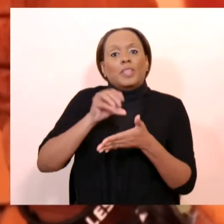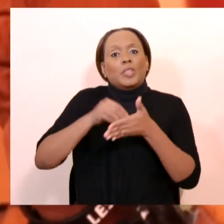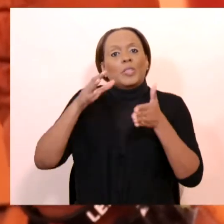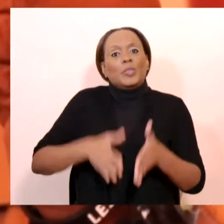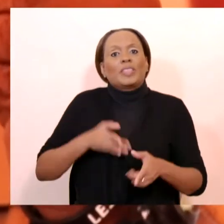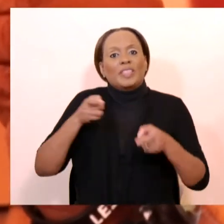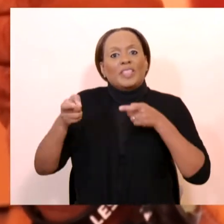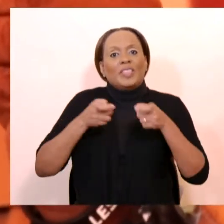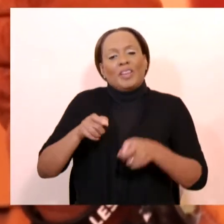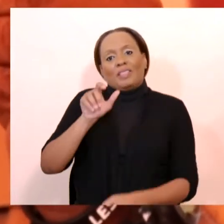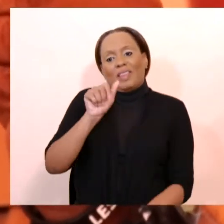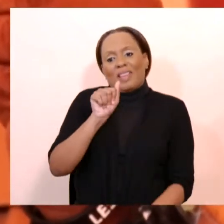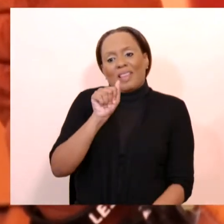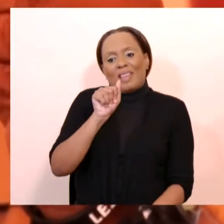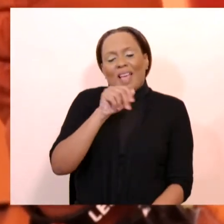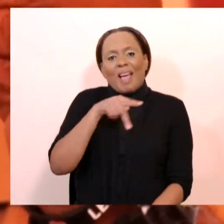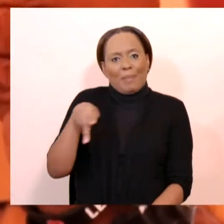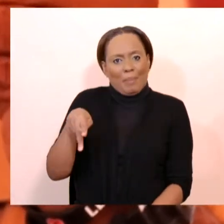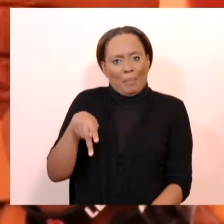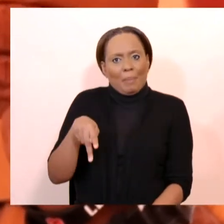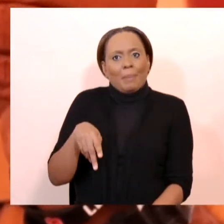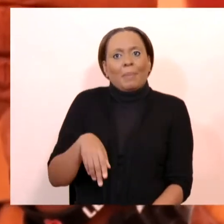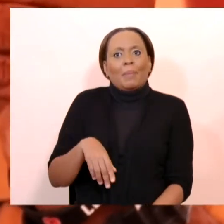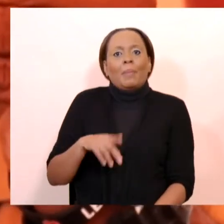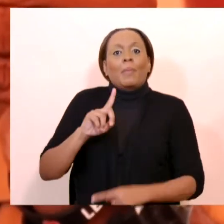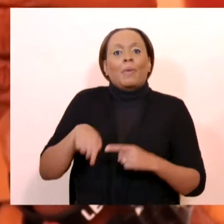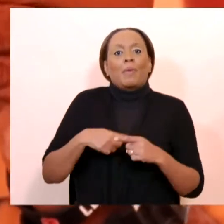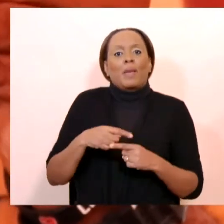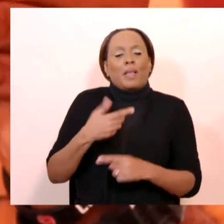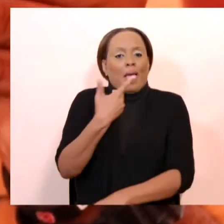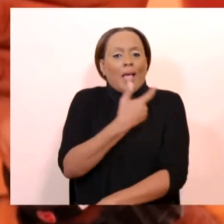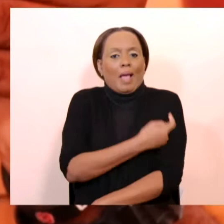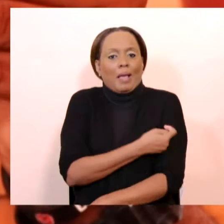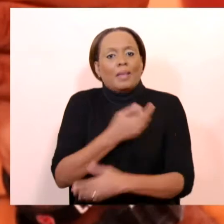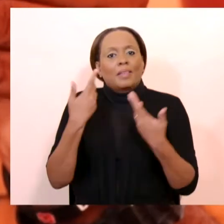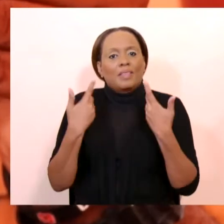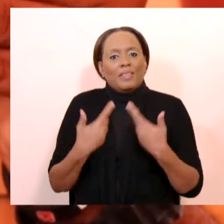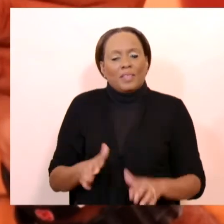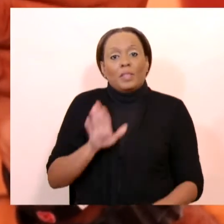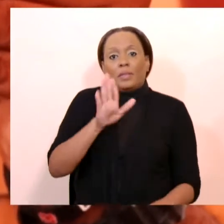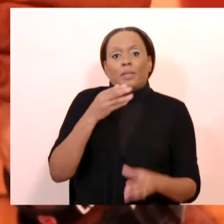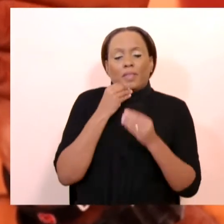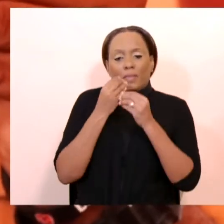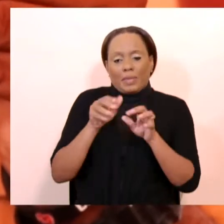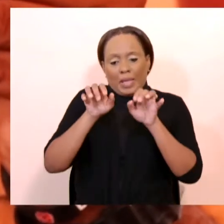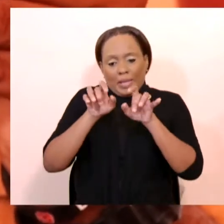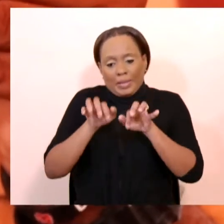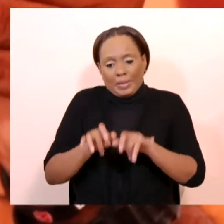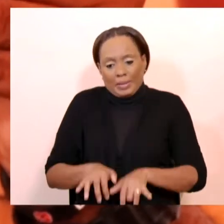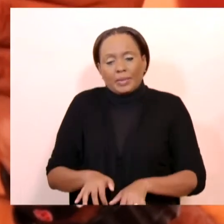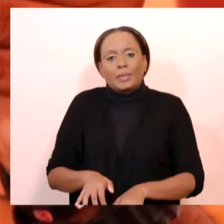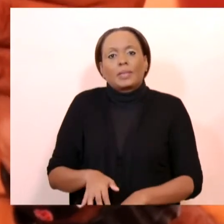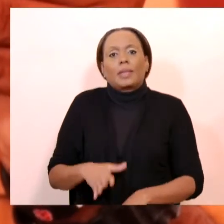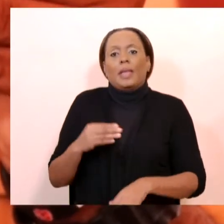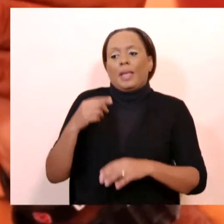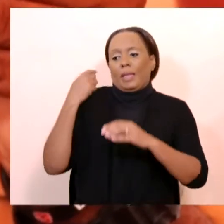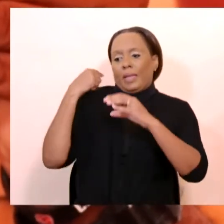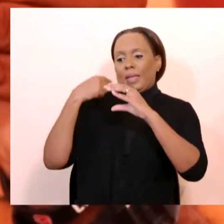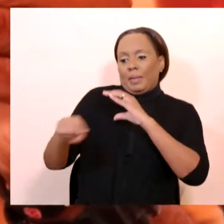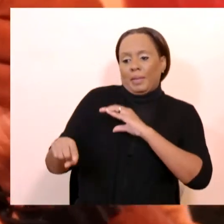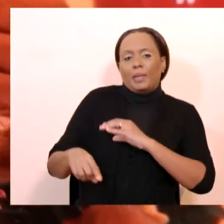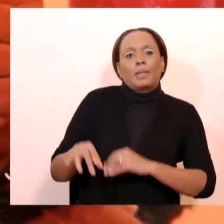And after you receive your vaccination, they enter your information and they actually email you the